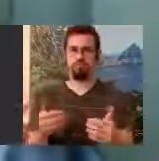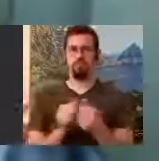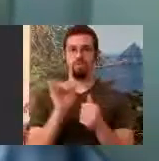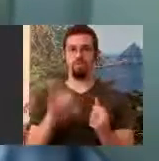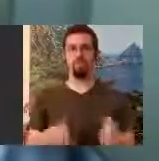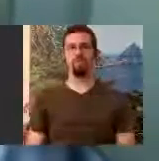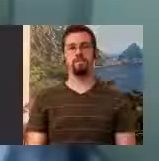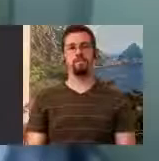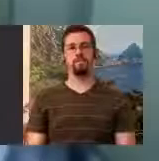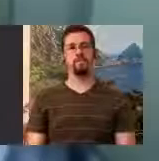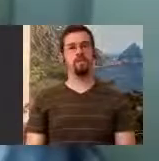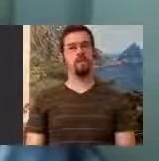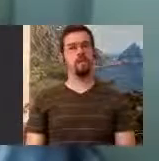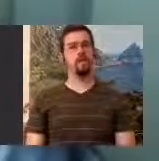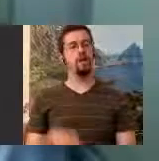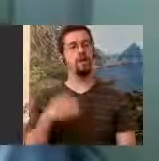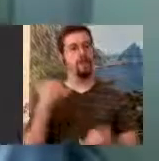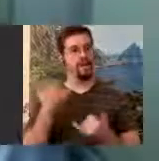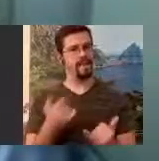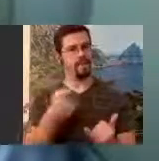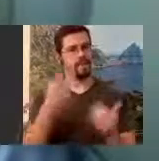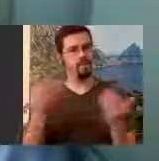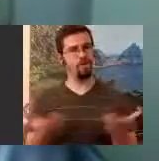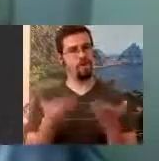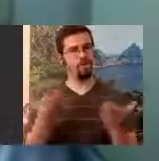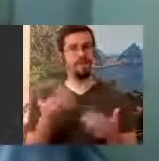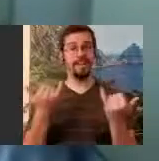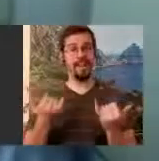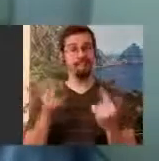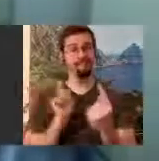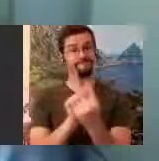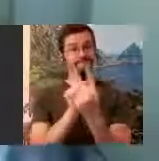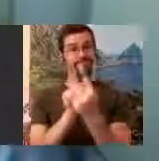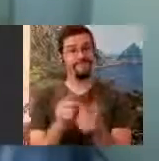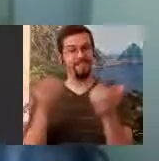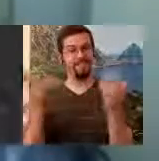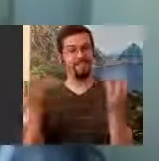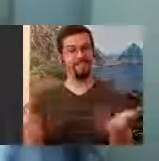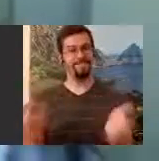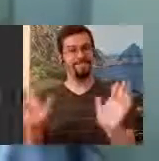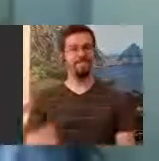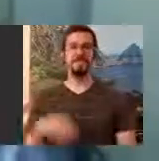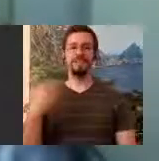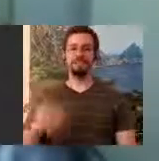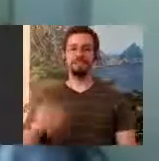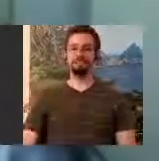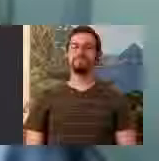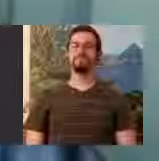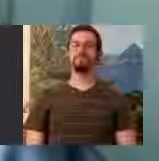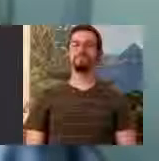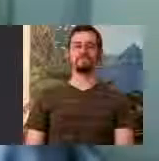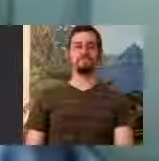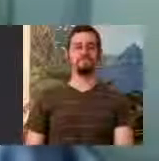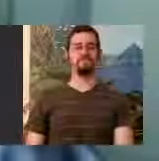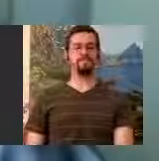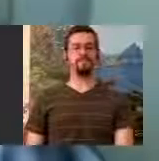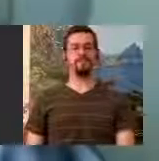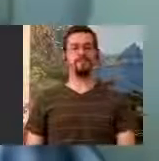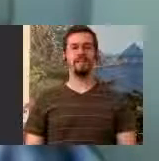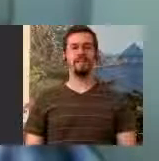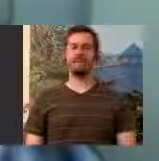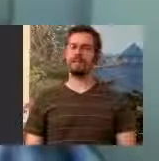Yeah, and now you're here, right? And now we know each other, which is a real blessing. So, yeah, the videos are